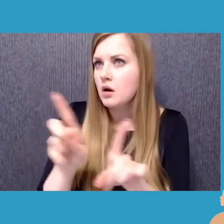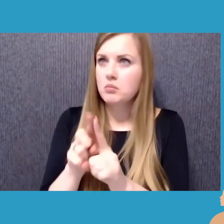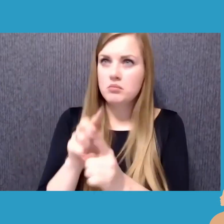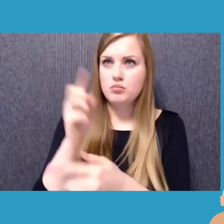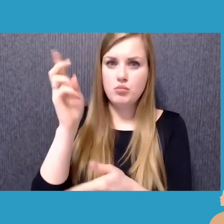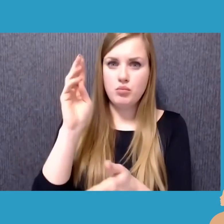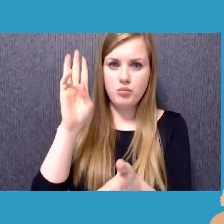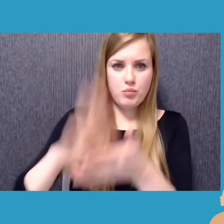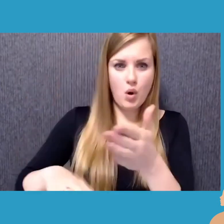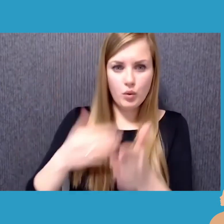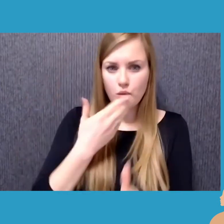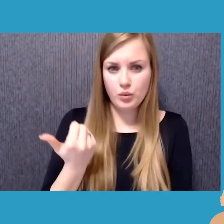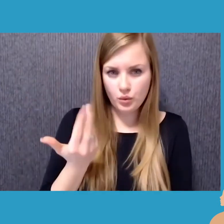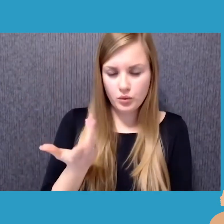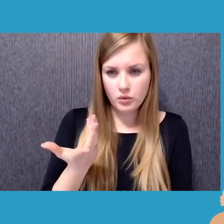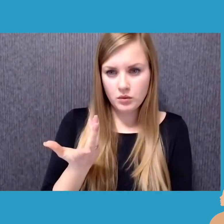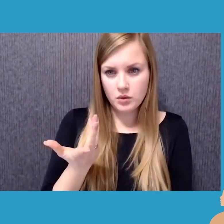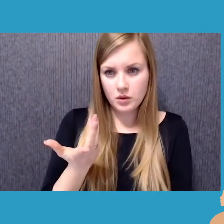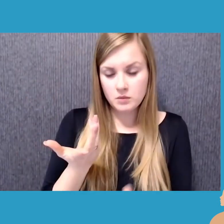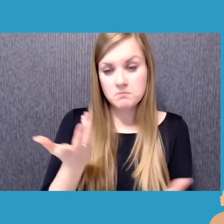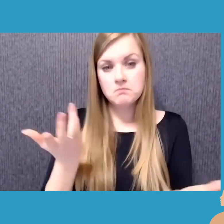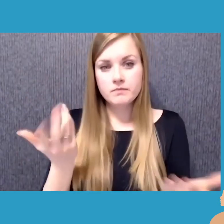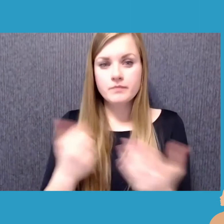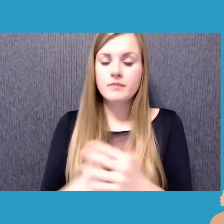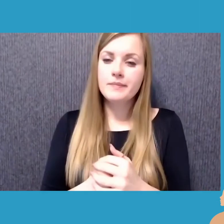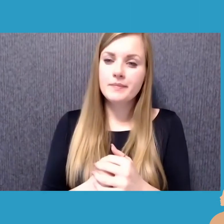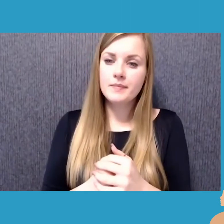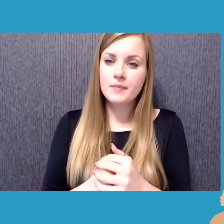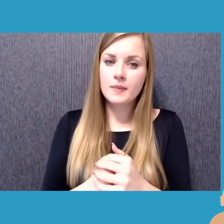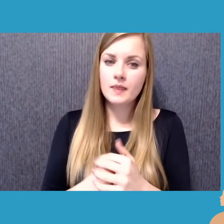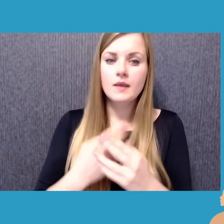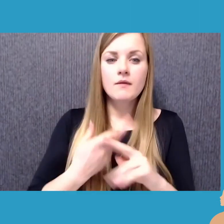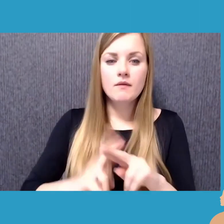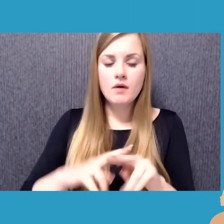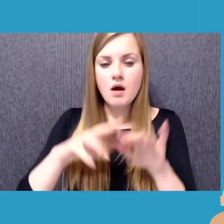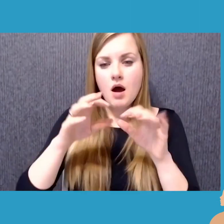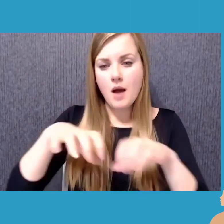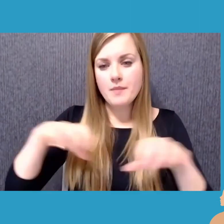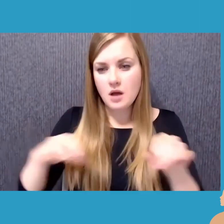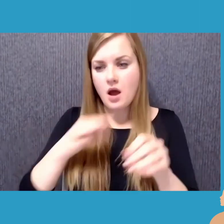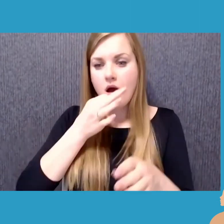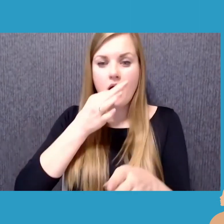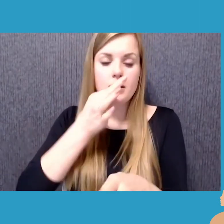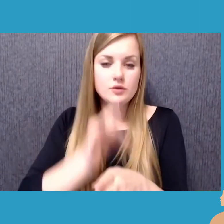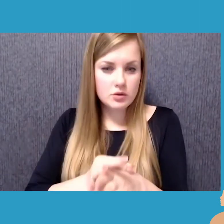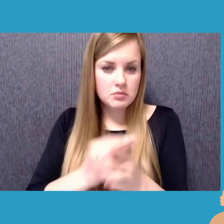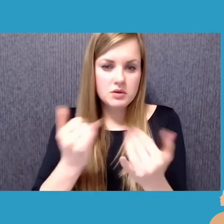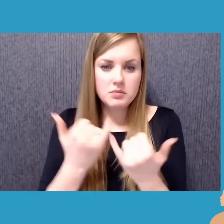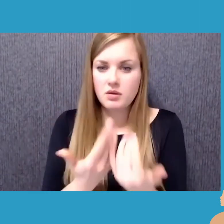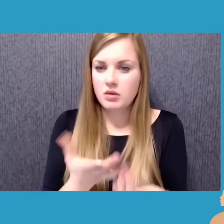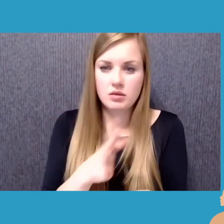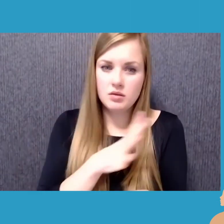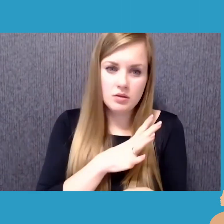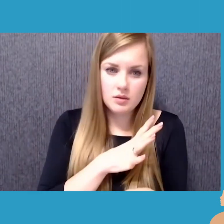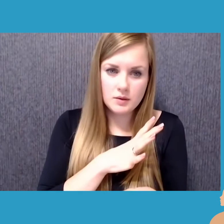offender remains unpunished, so This is not good. And